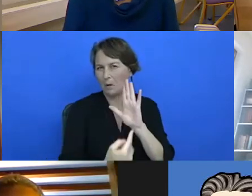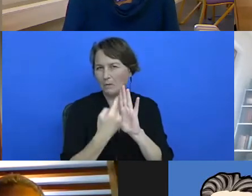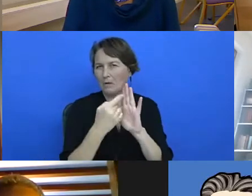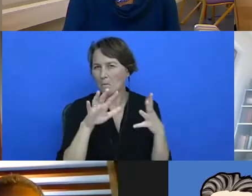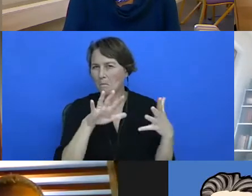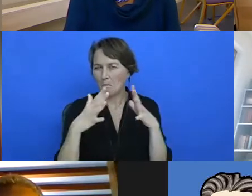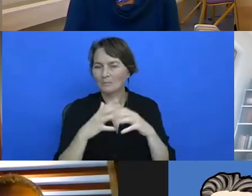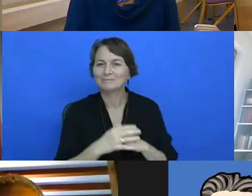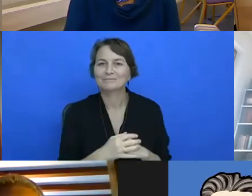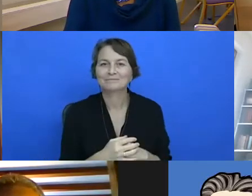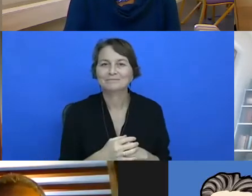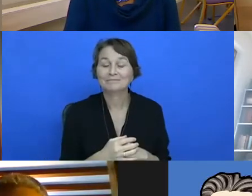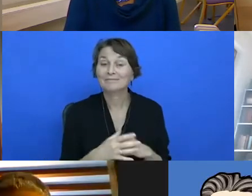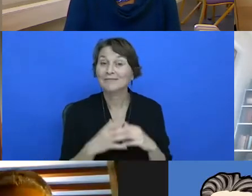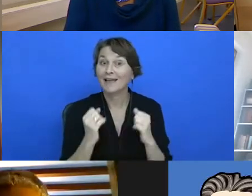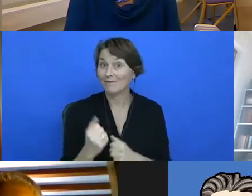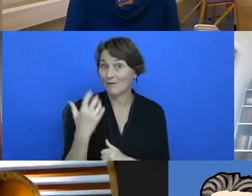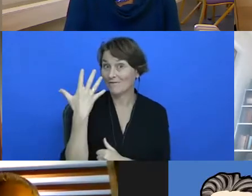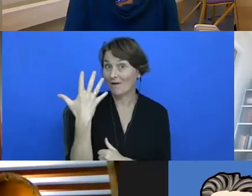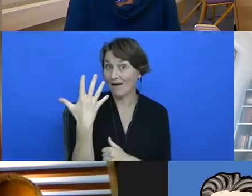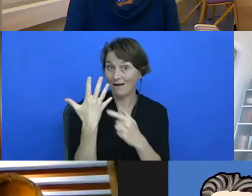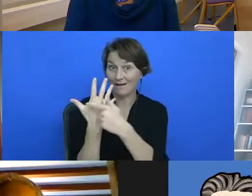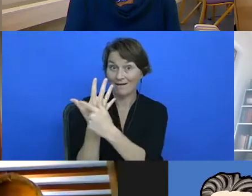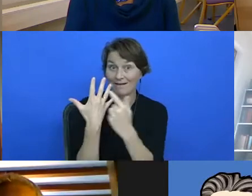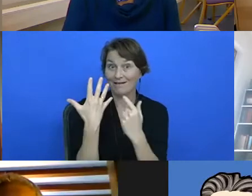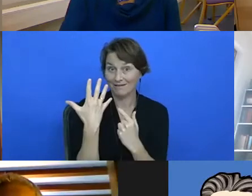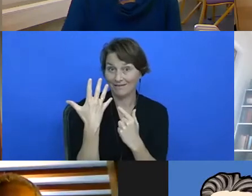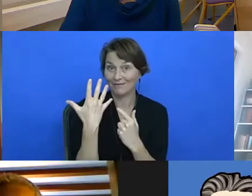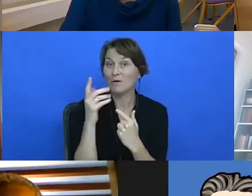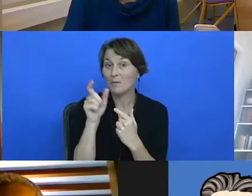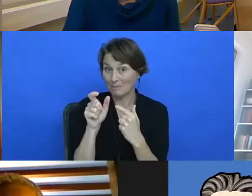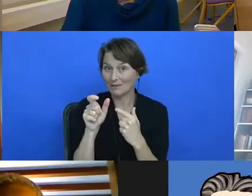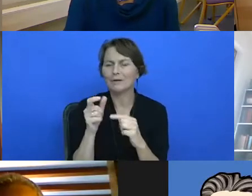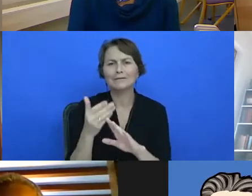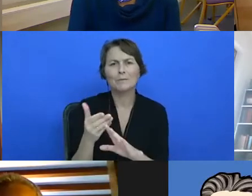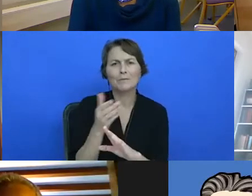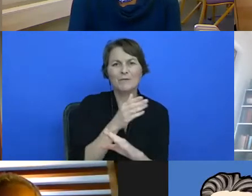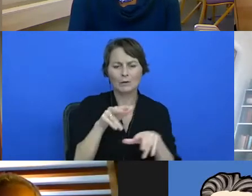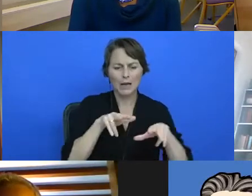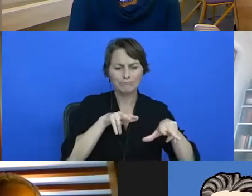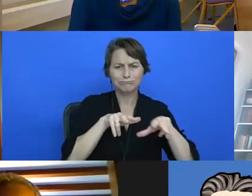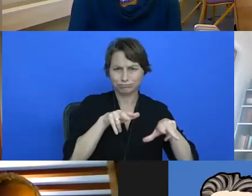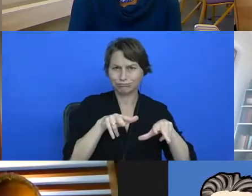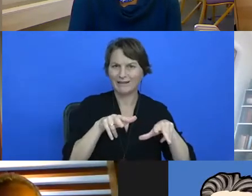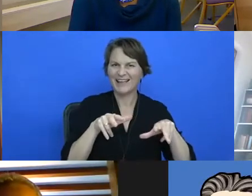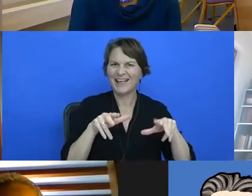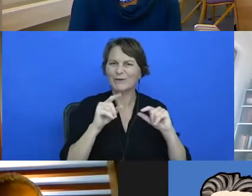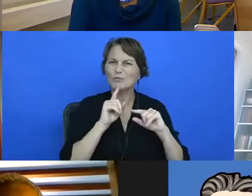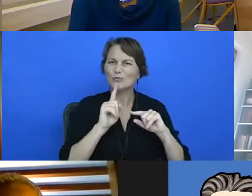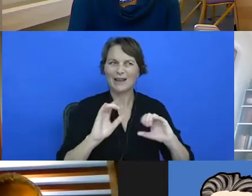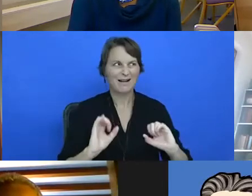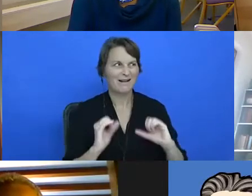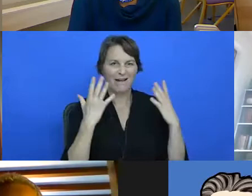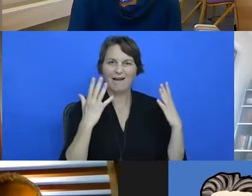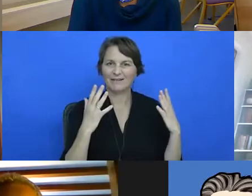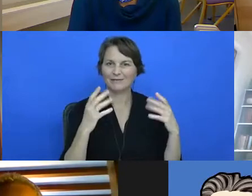conference conveners, all of whom have been responsible for the organization of physical conferences when the COVID-19